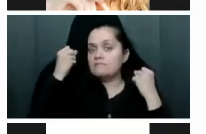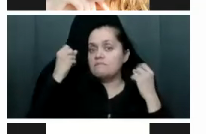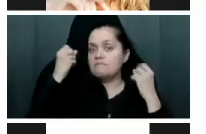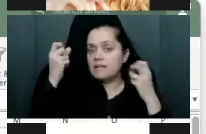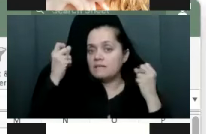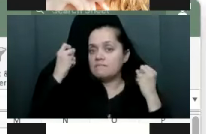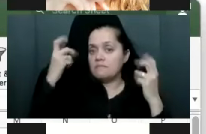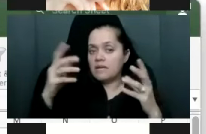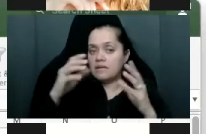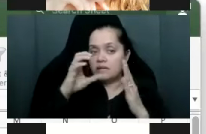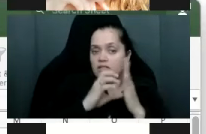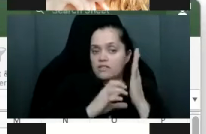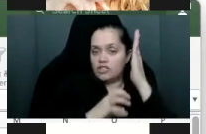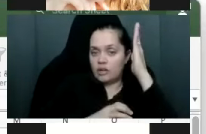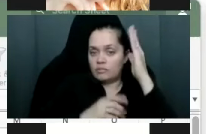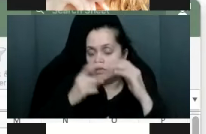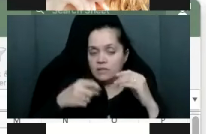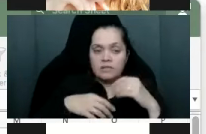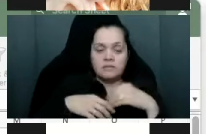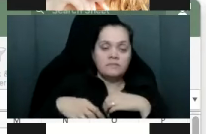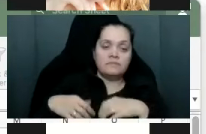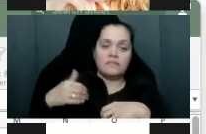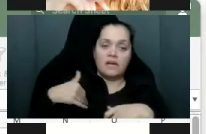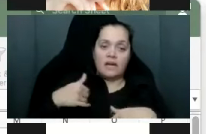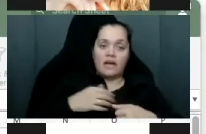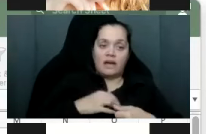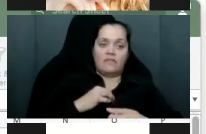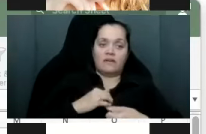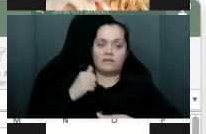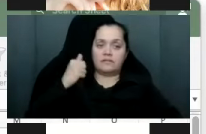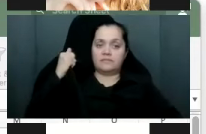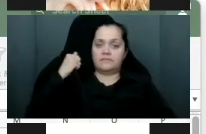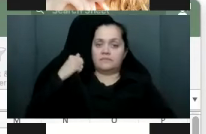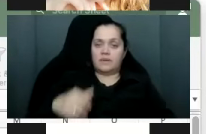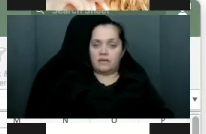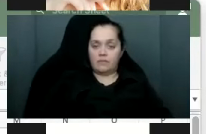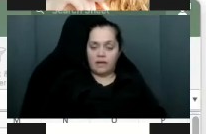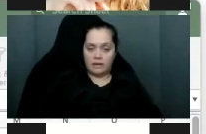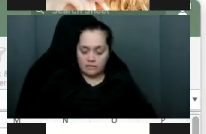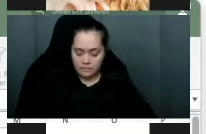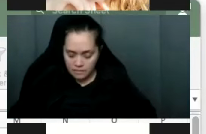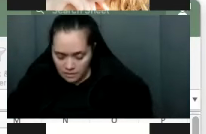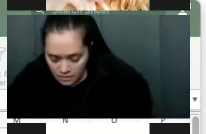many chapters. There are, in fact,